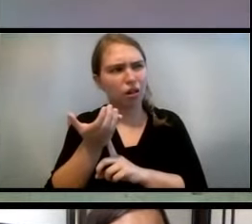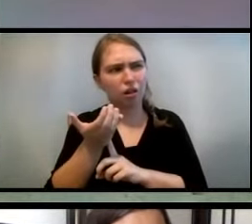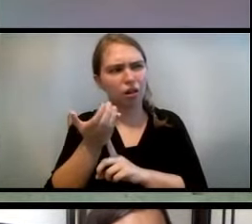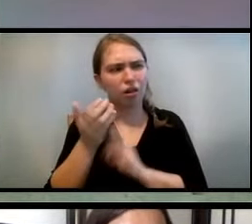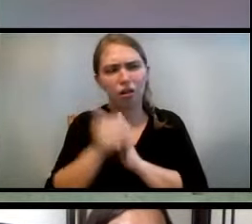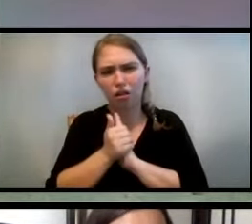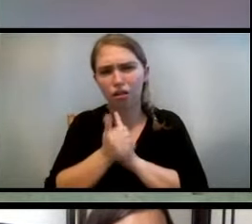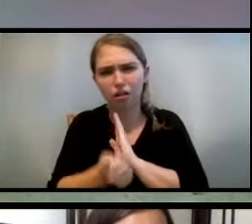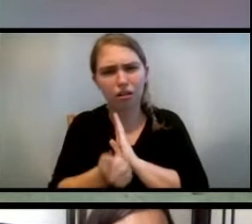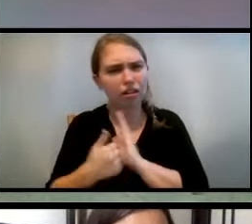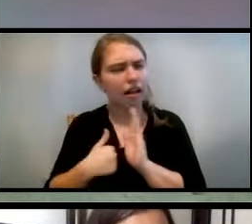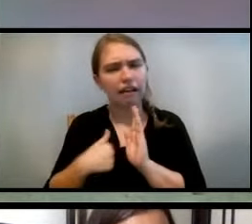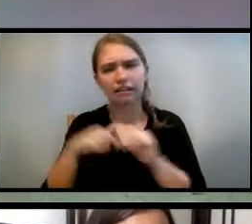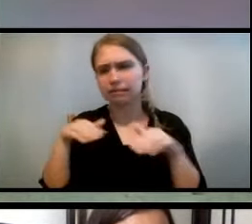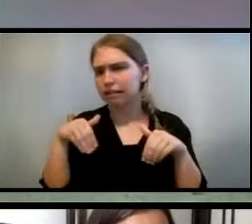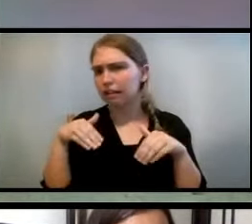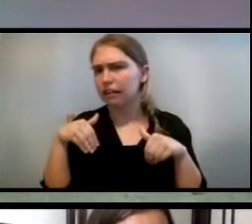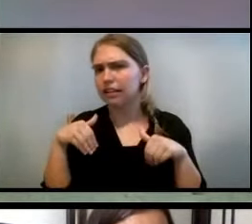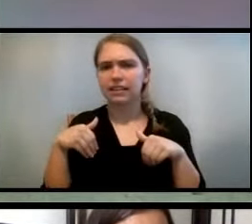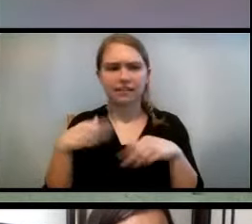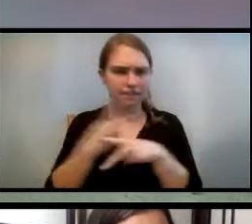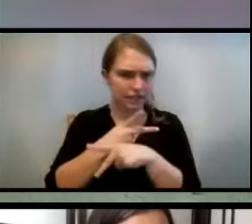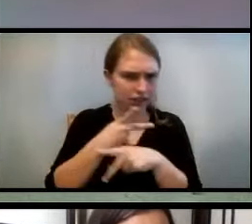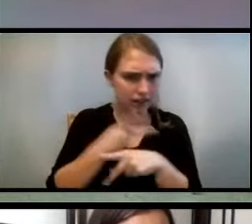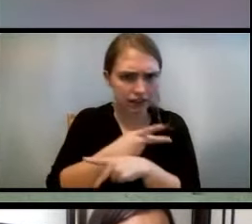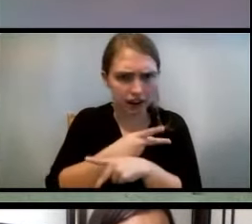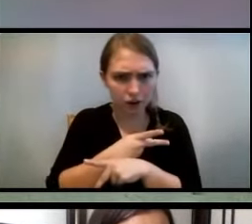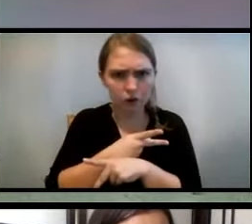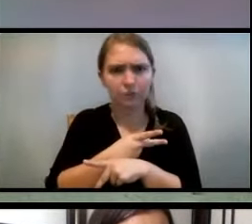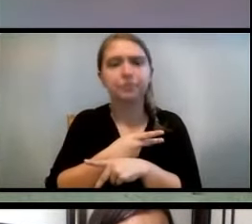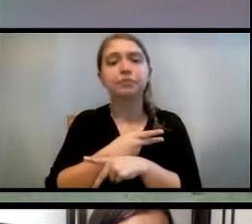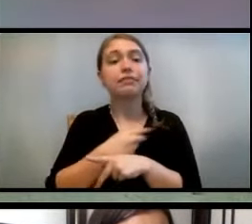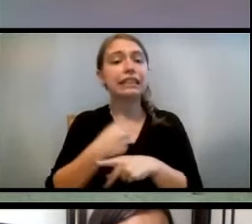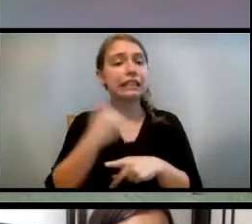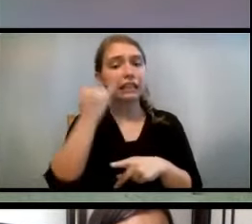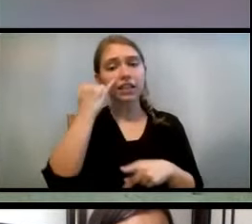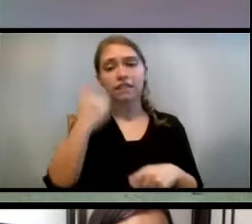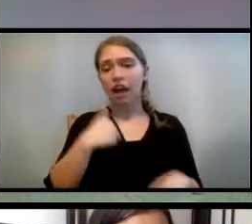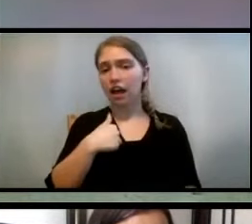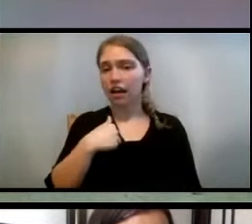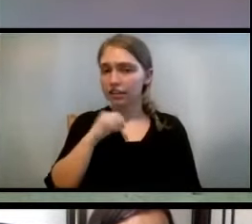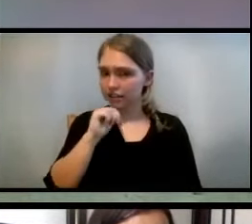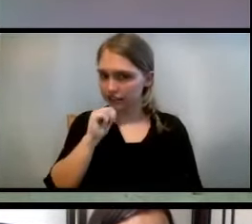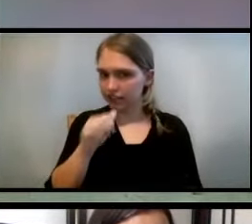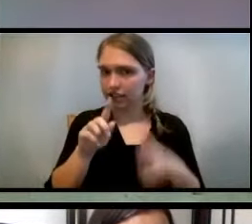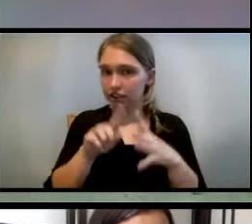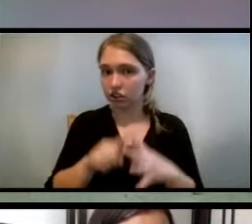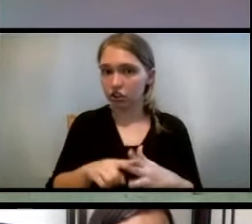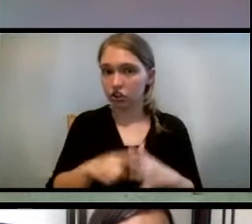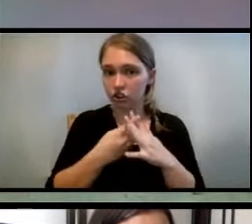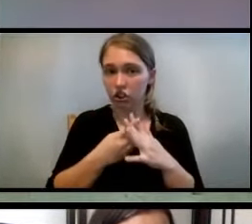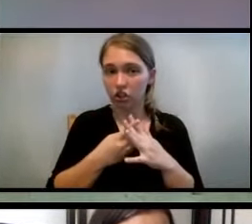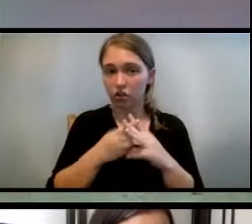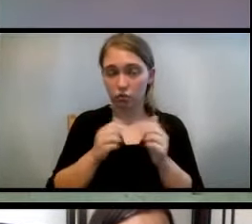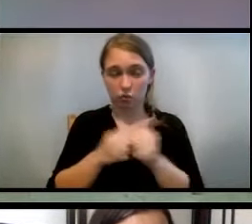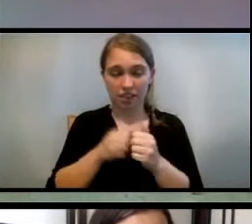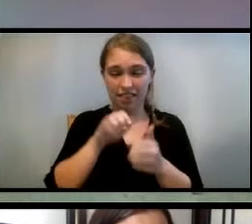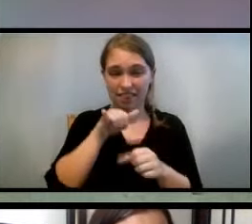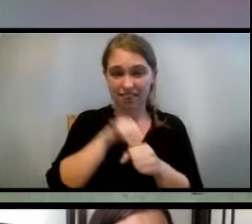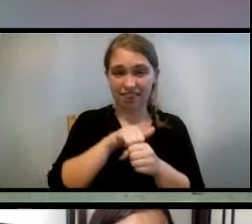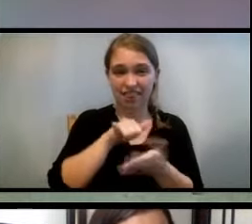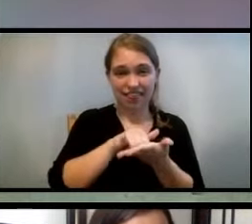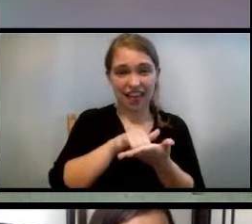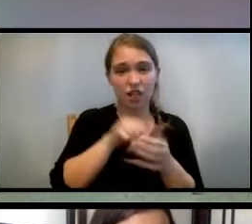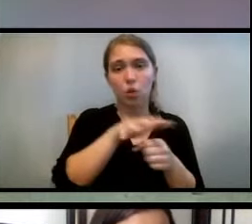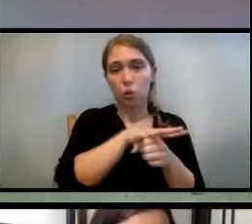competencies that I lack. And if I hadn't started out in a space that was more local, that sort of helped me